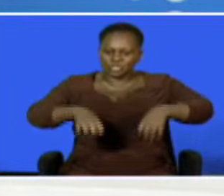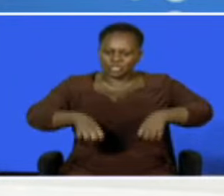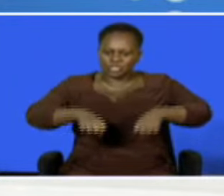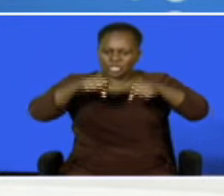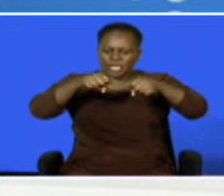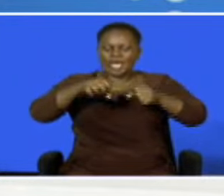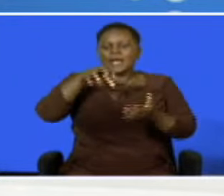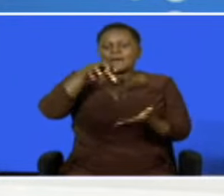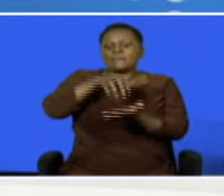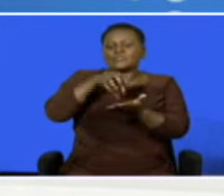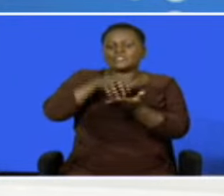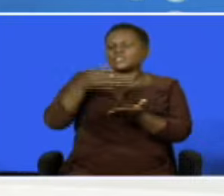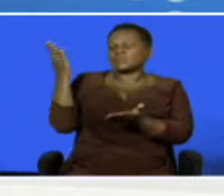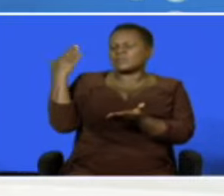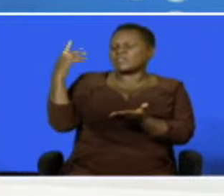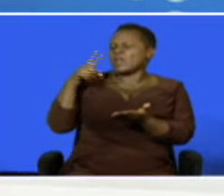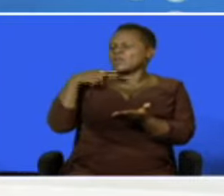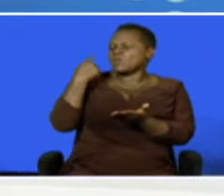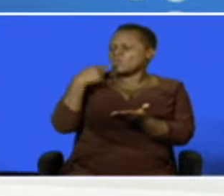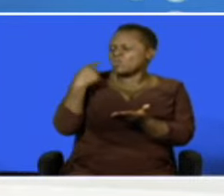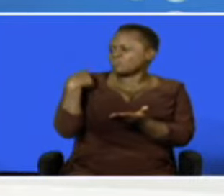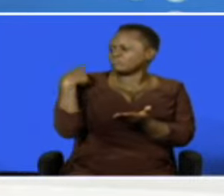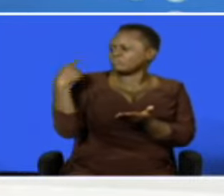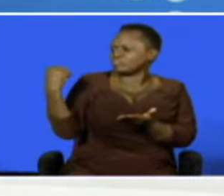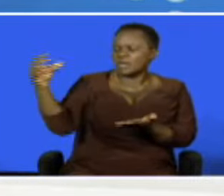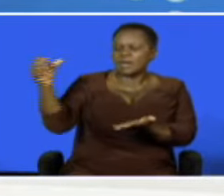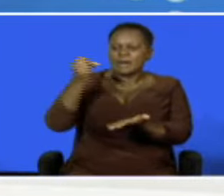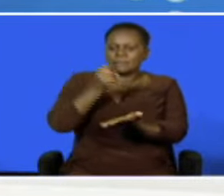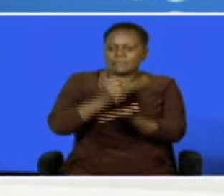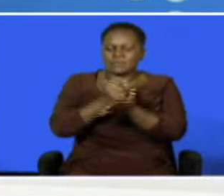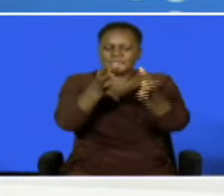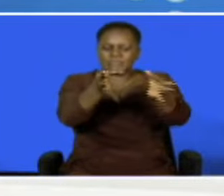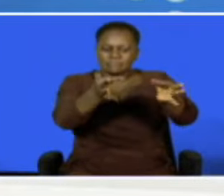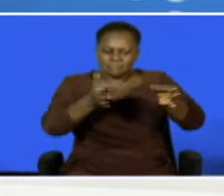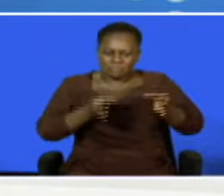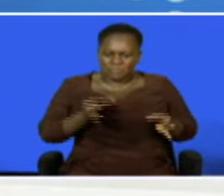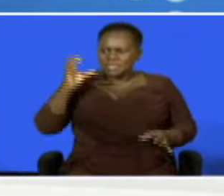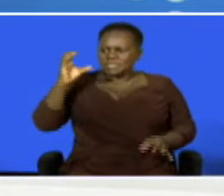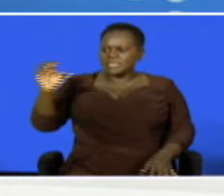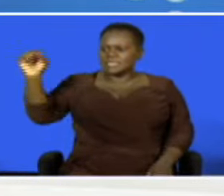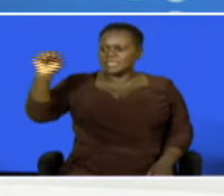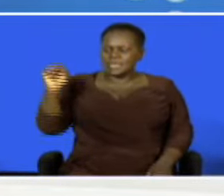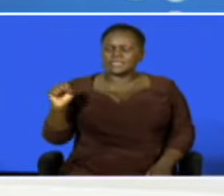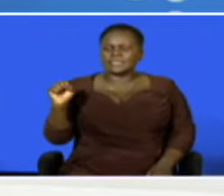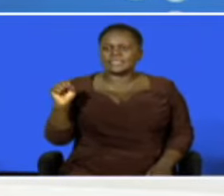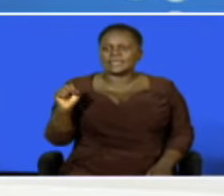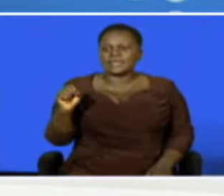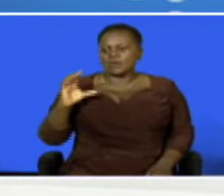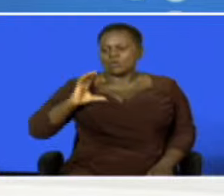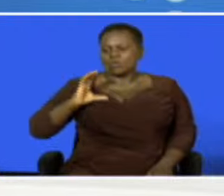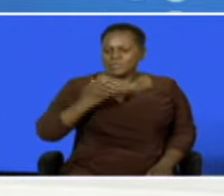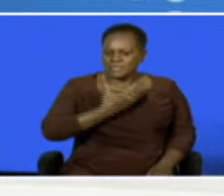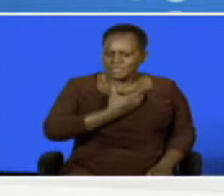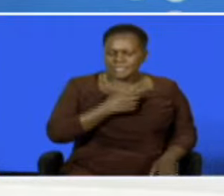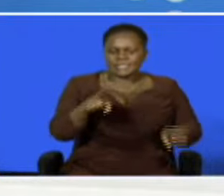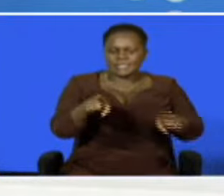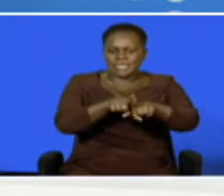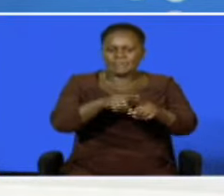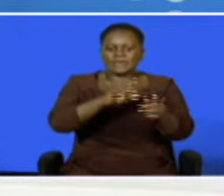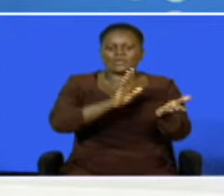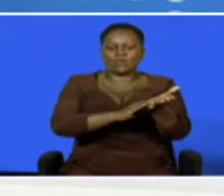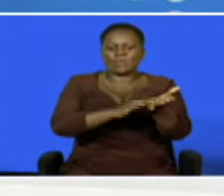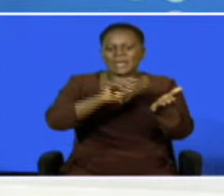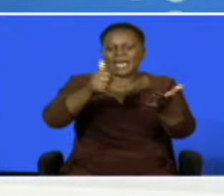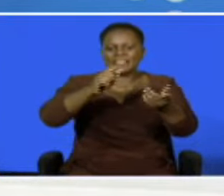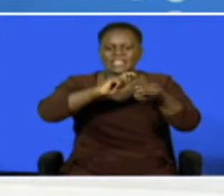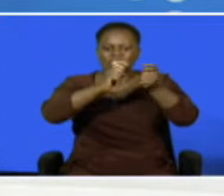a position previously held by the recently appointed Treasury Cabinet Secretary John Mbadi. The committee has further recommended other